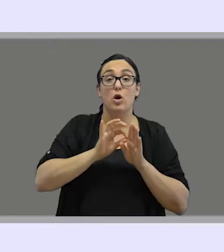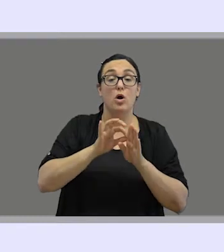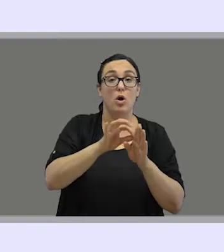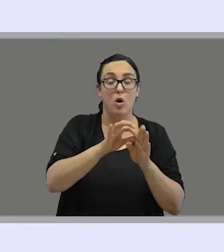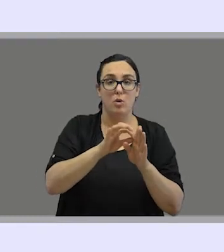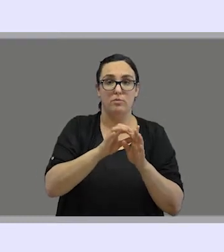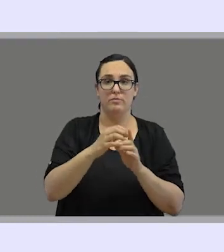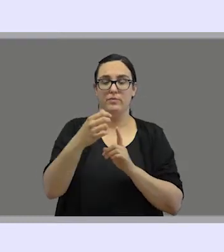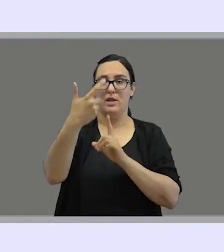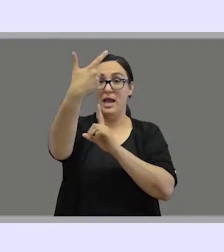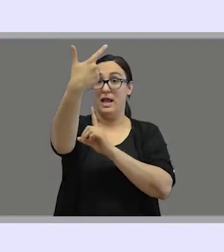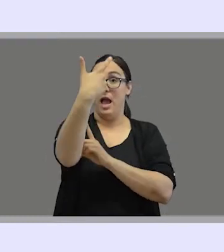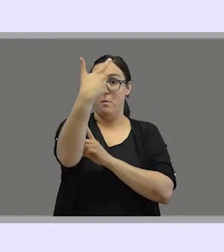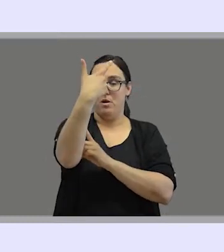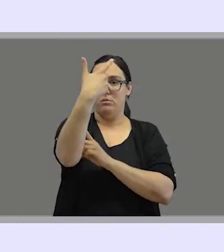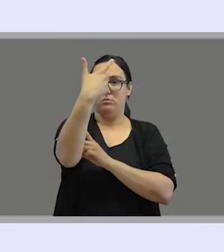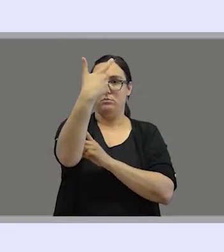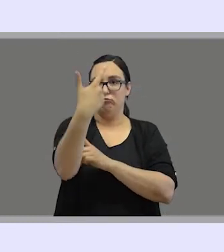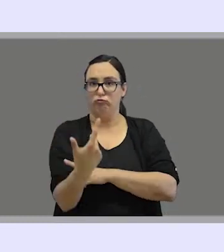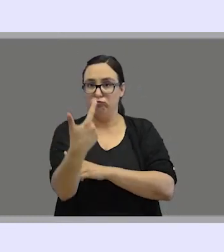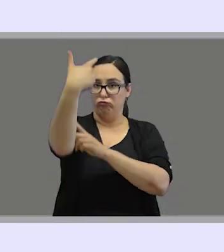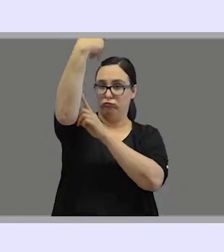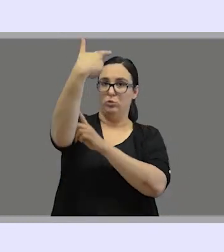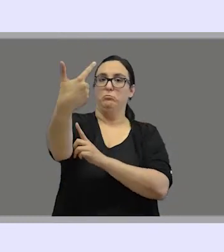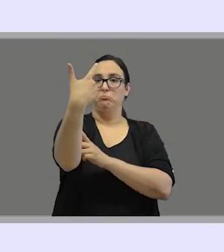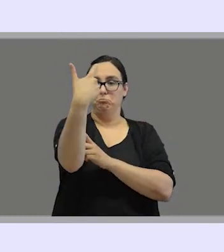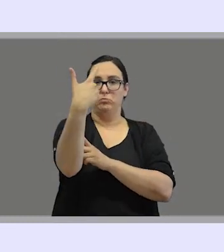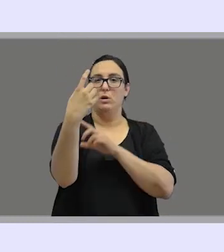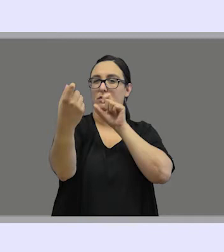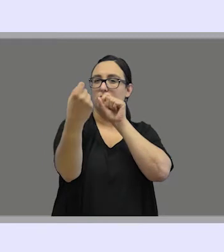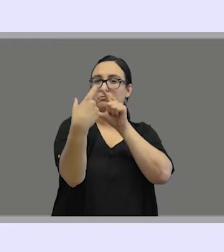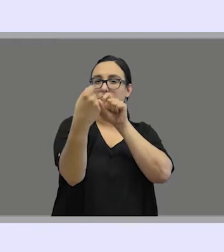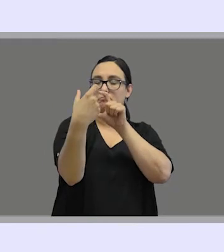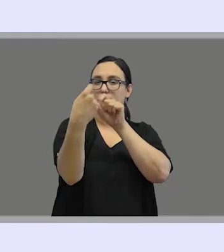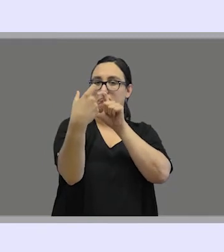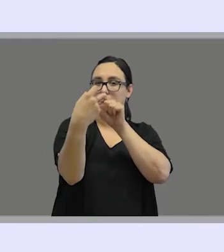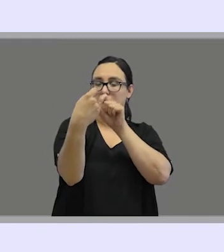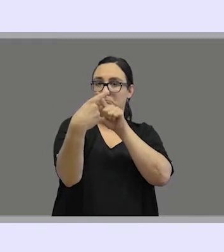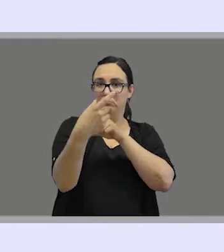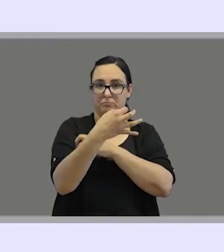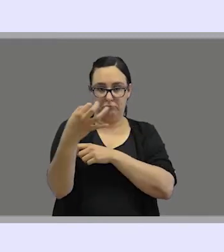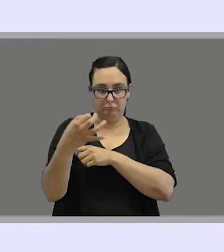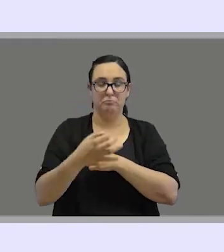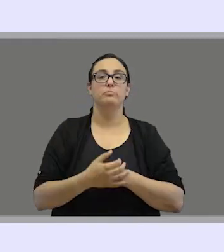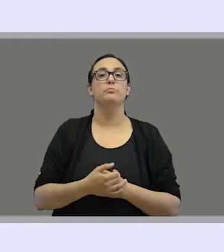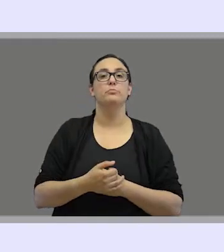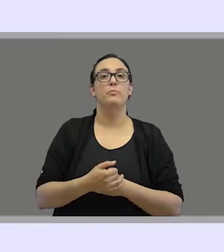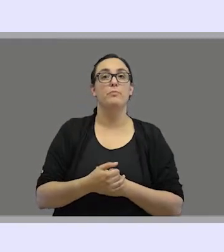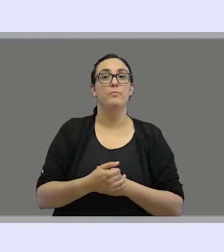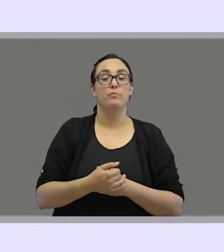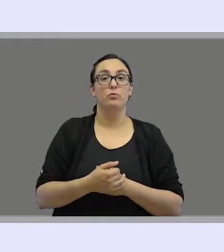that the camera is at the eye level so that the designer can engage with the audience. Of course, this